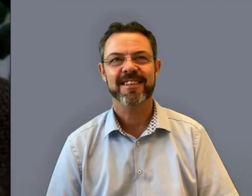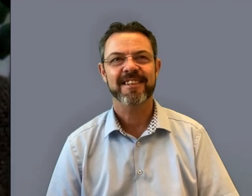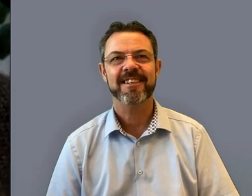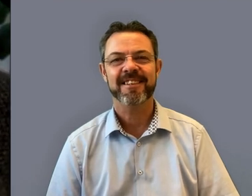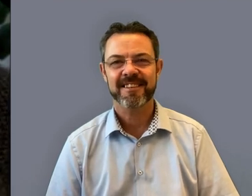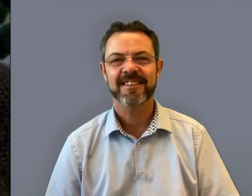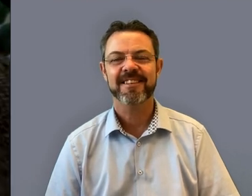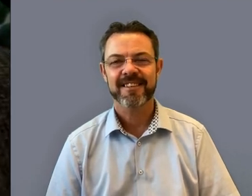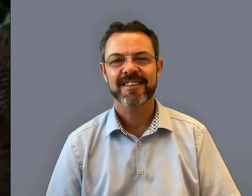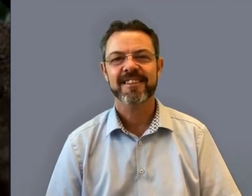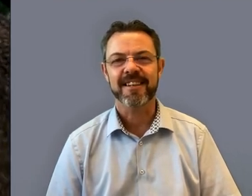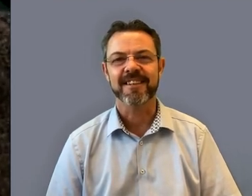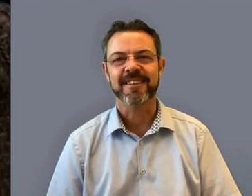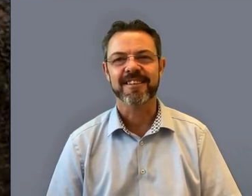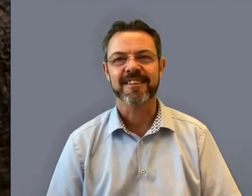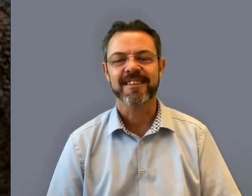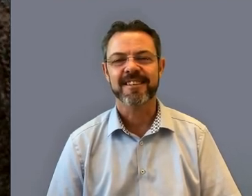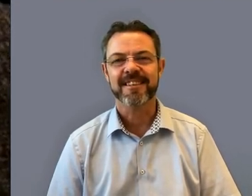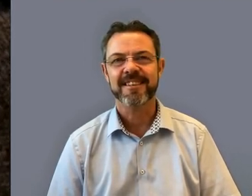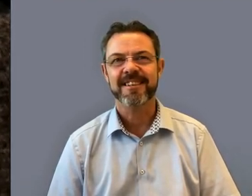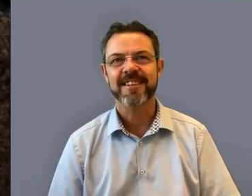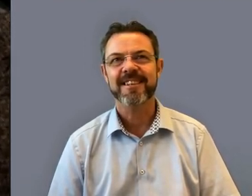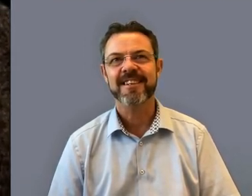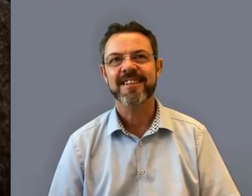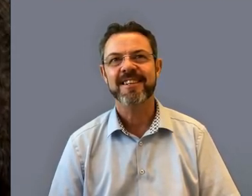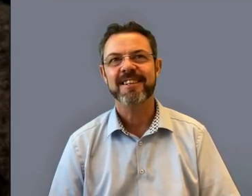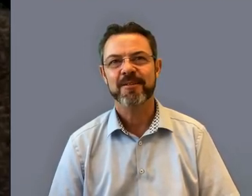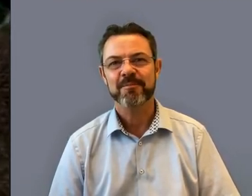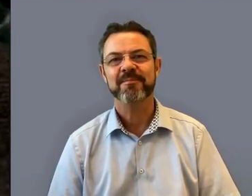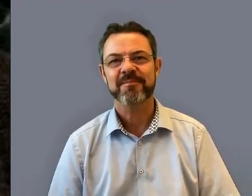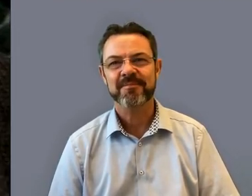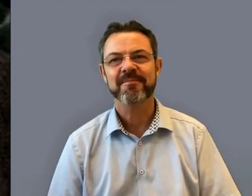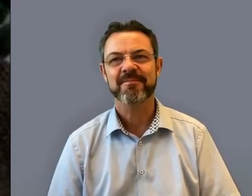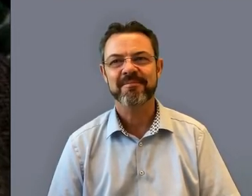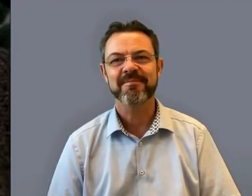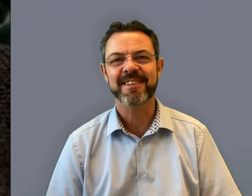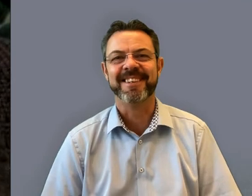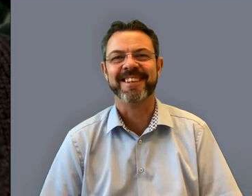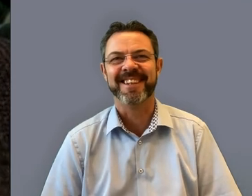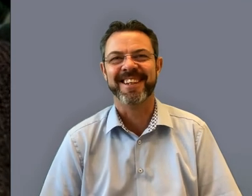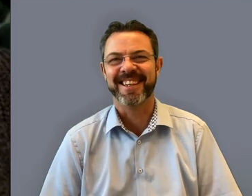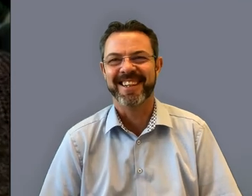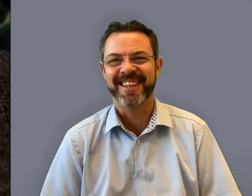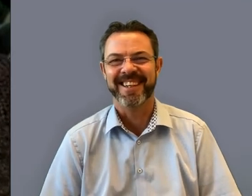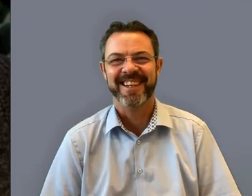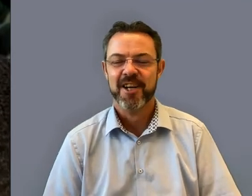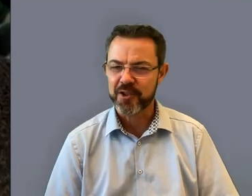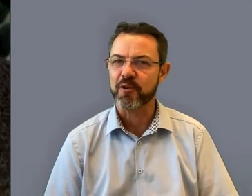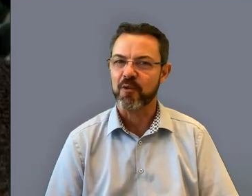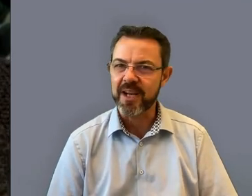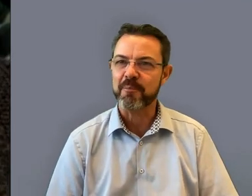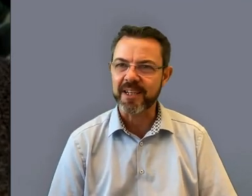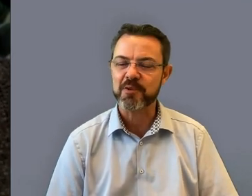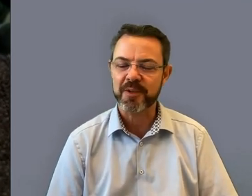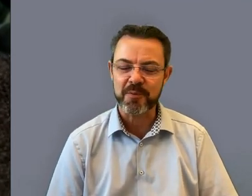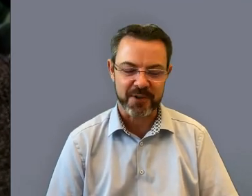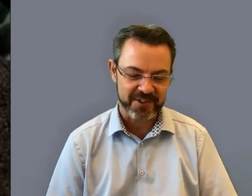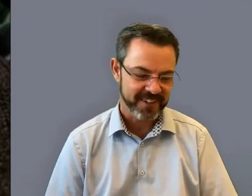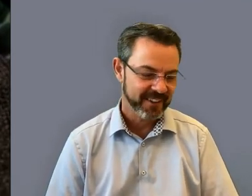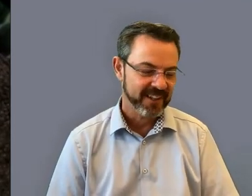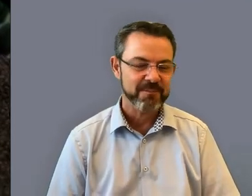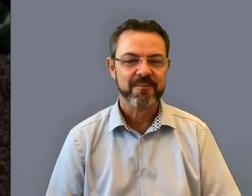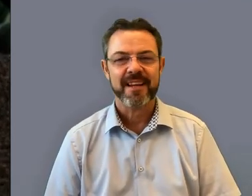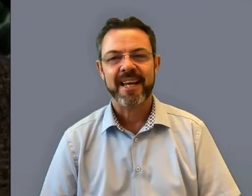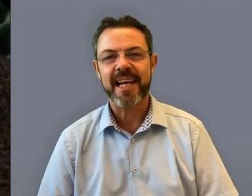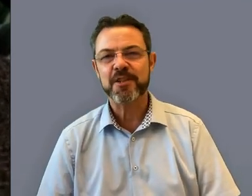it's going to change month to month. So startups use a lot of heuristics in our day-to-day decision making. So you really practice what you